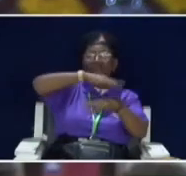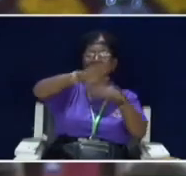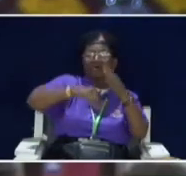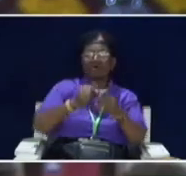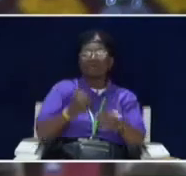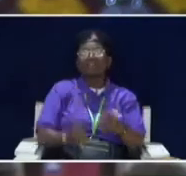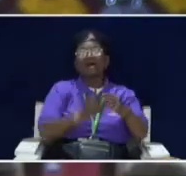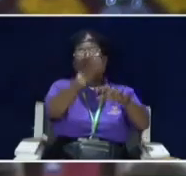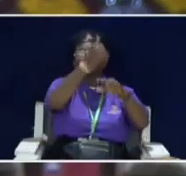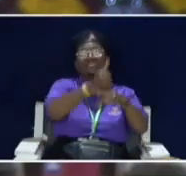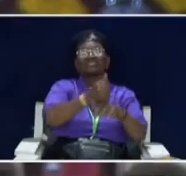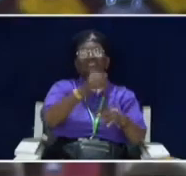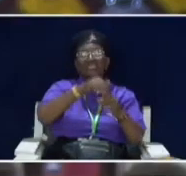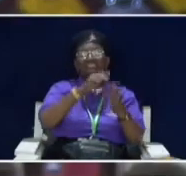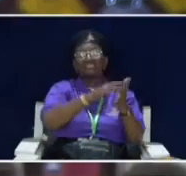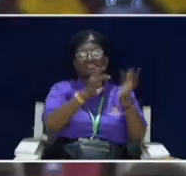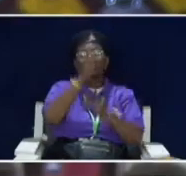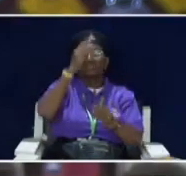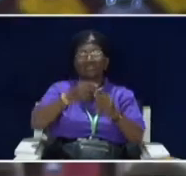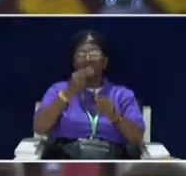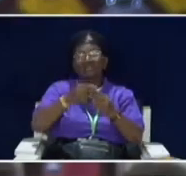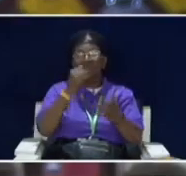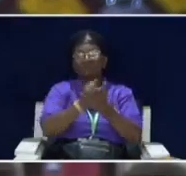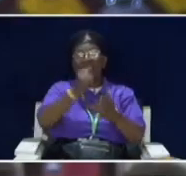In the mighty name of Jesus.